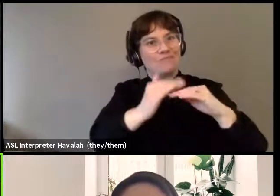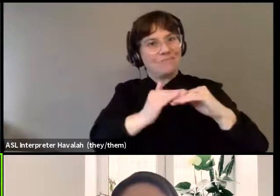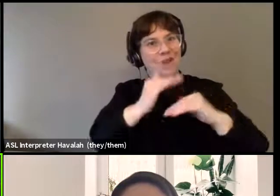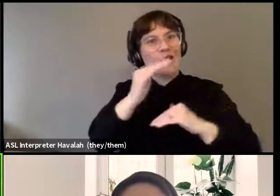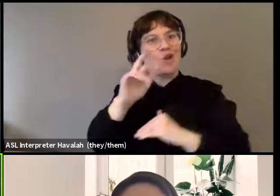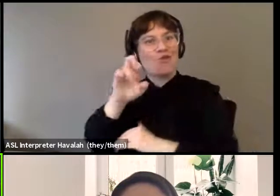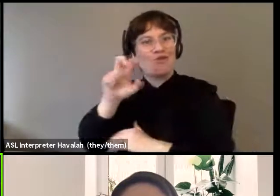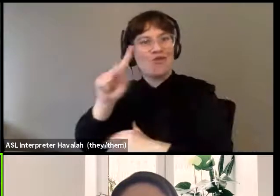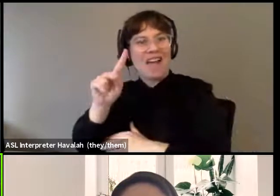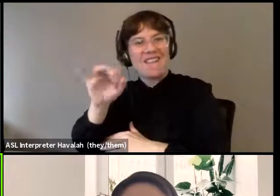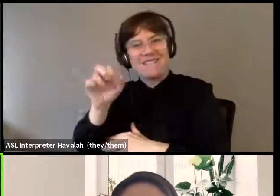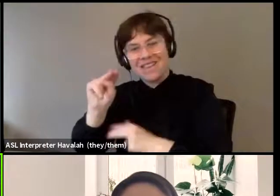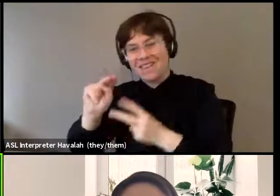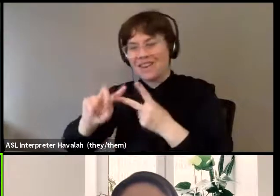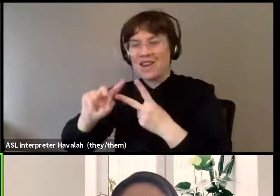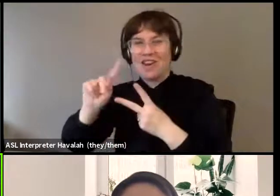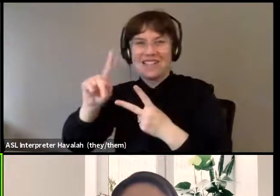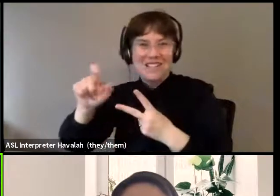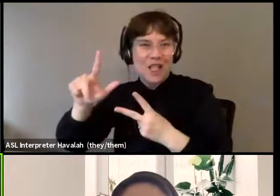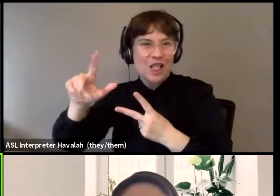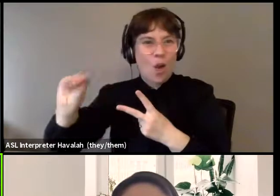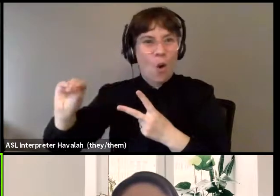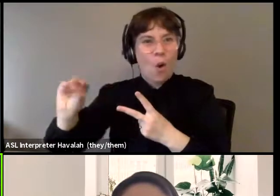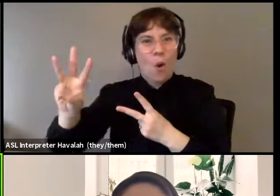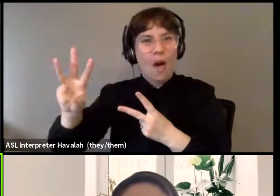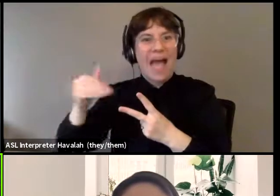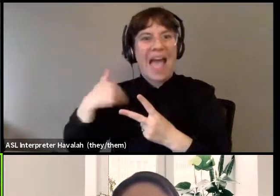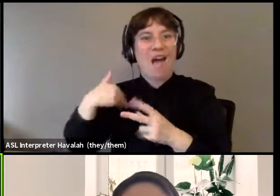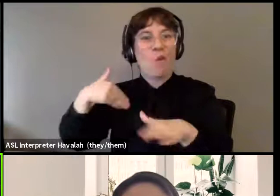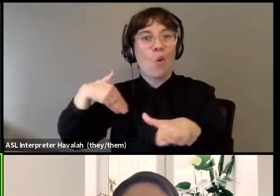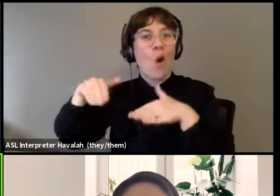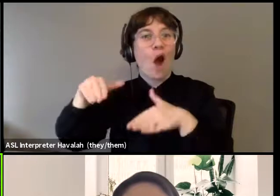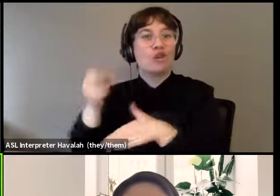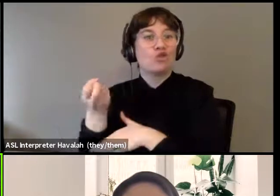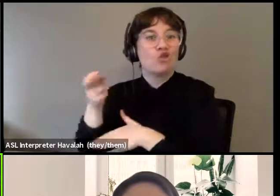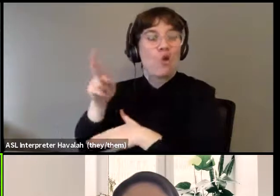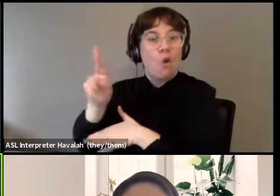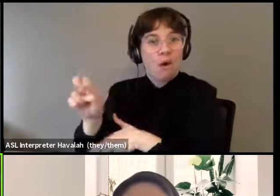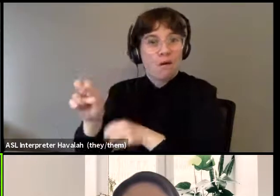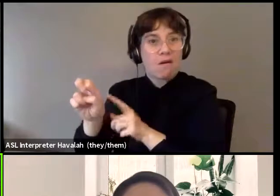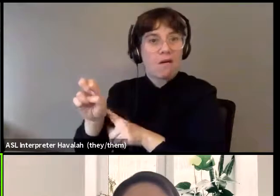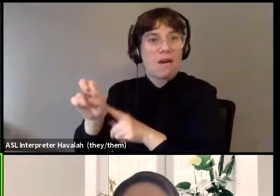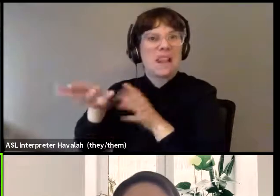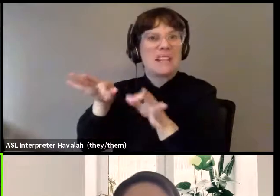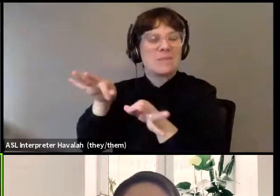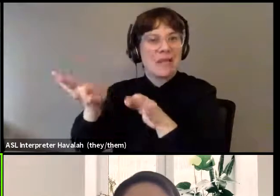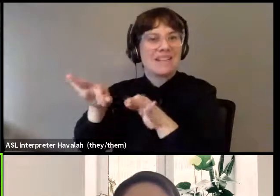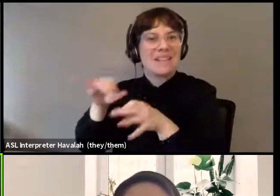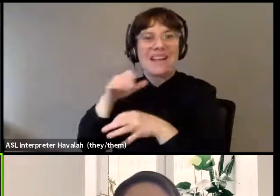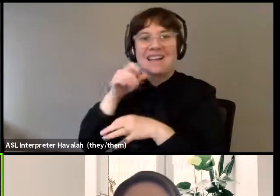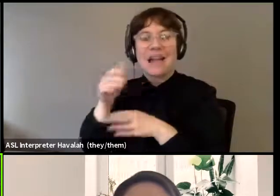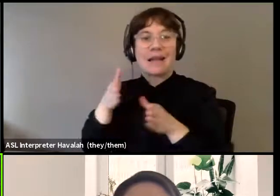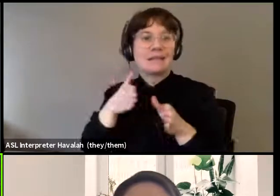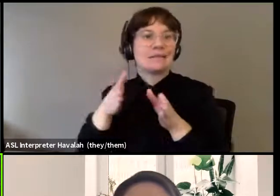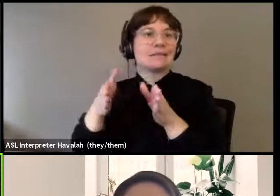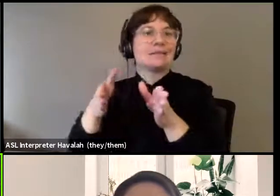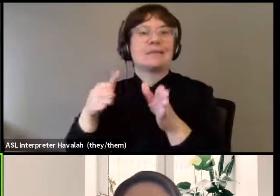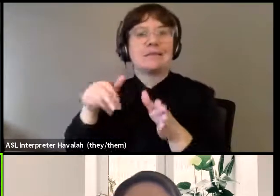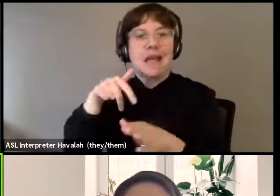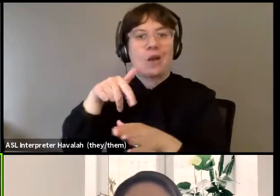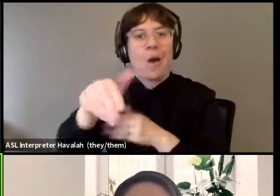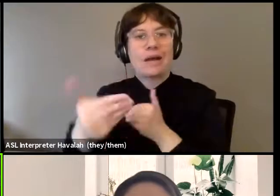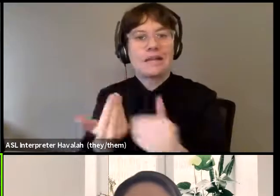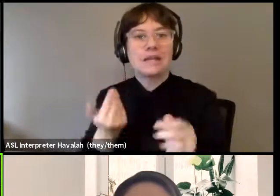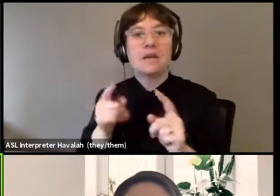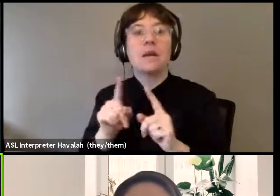Redfin or Zillow, there's walk scores in a neighborhood, and that tells you not just if there's sidewalks, but how close are